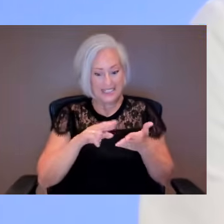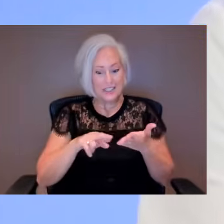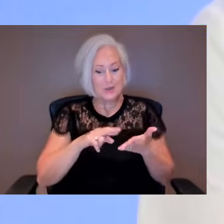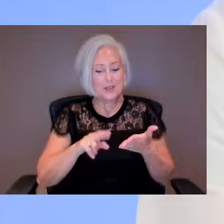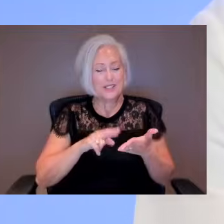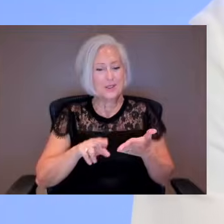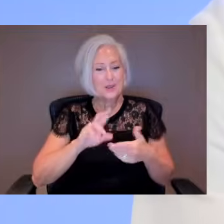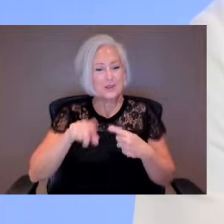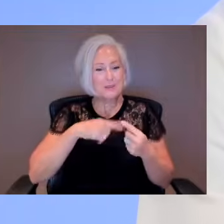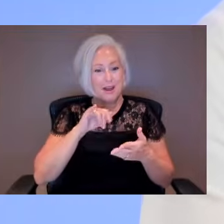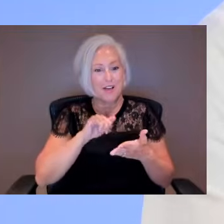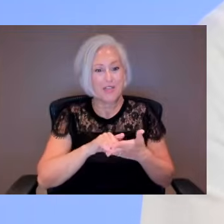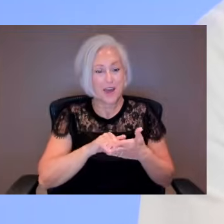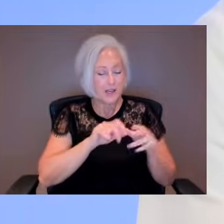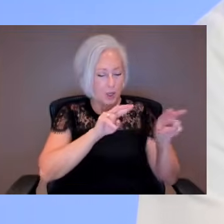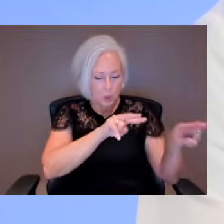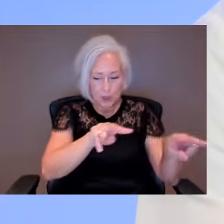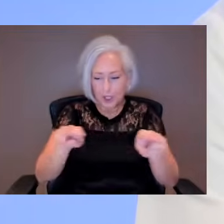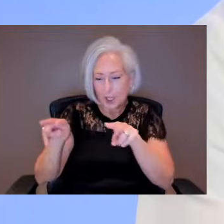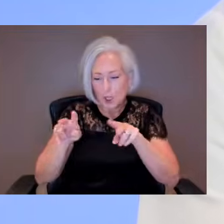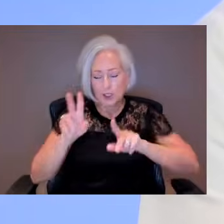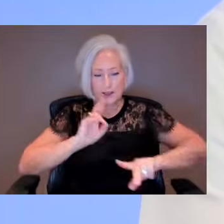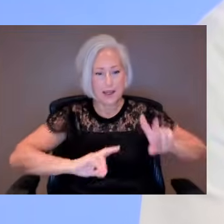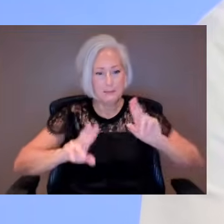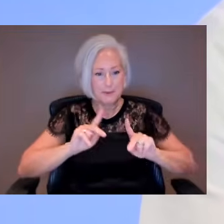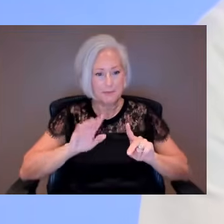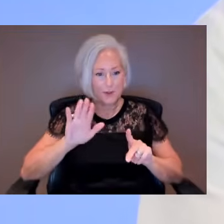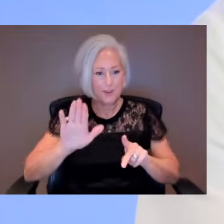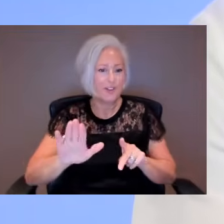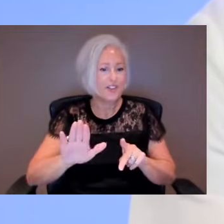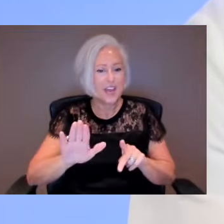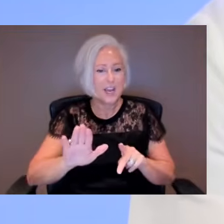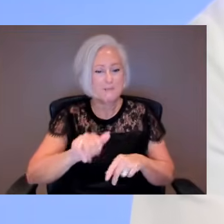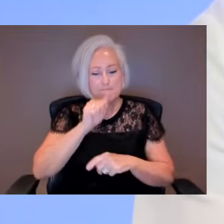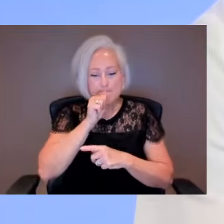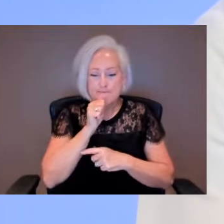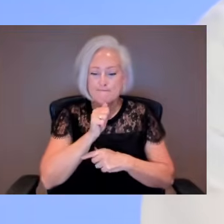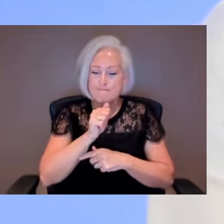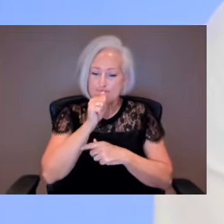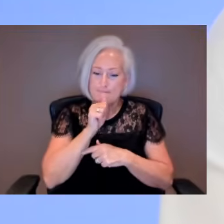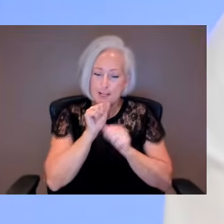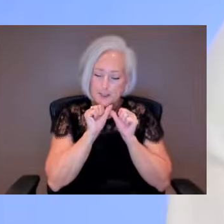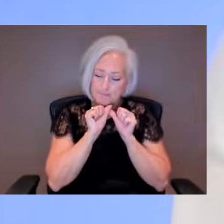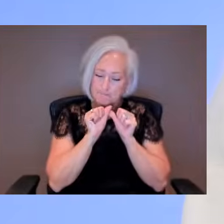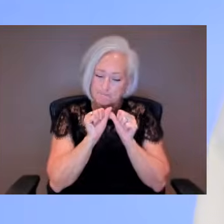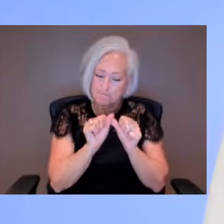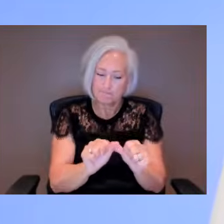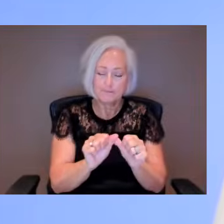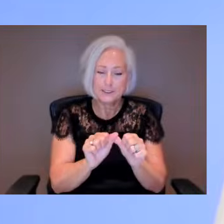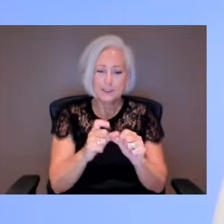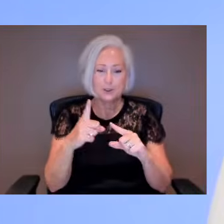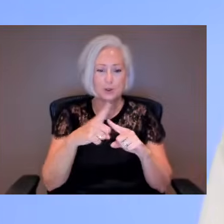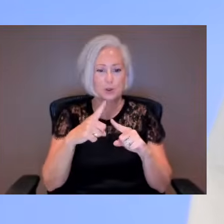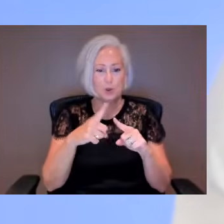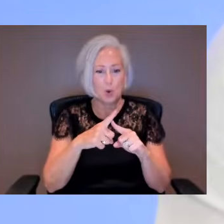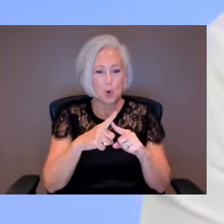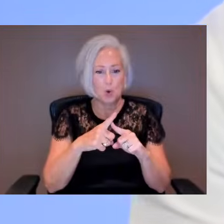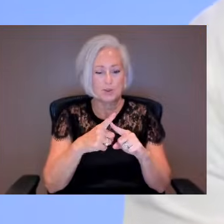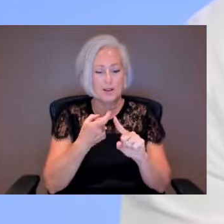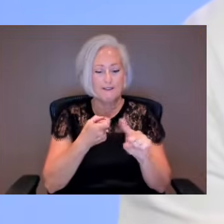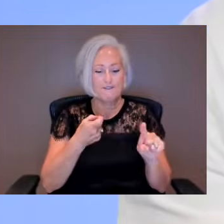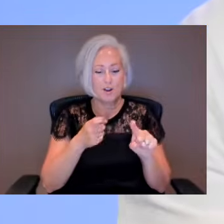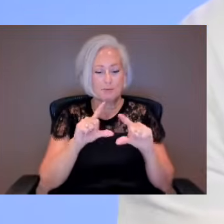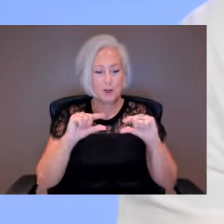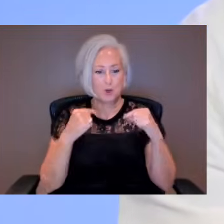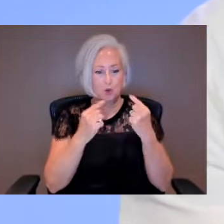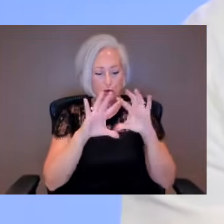looked at patients' resilience and grit scores in a patient population because of patients like Matt